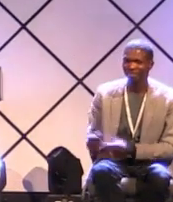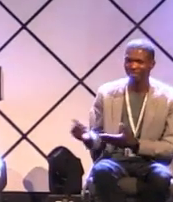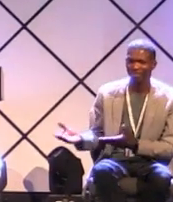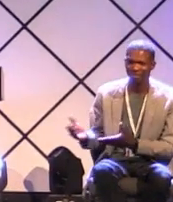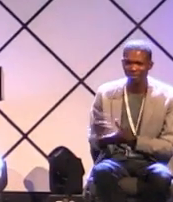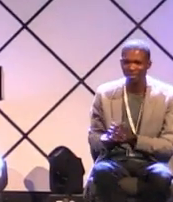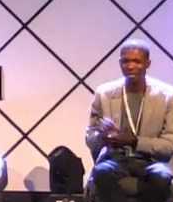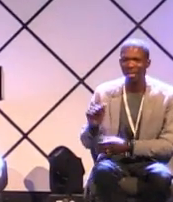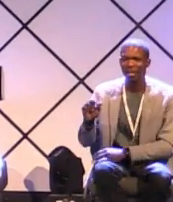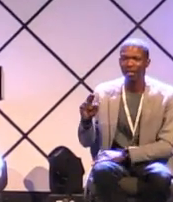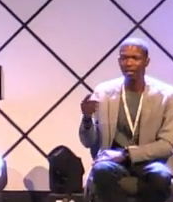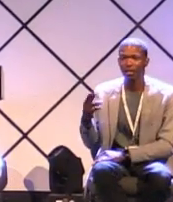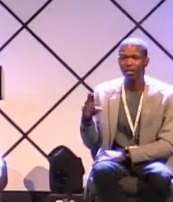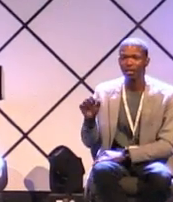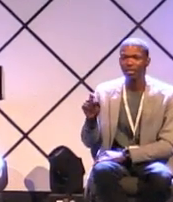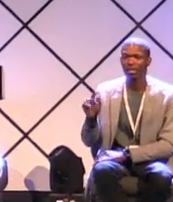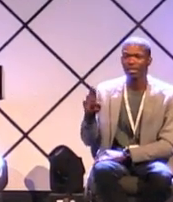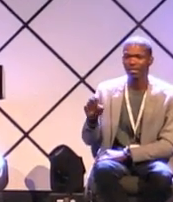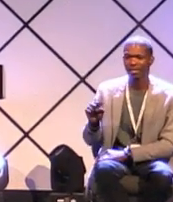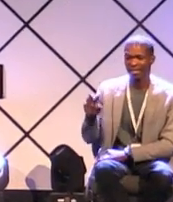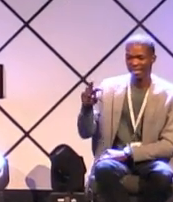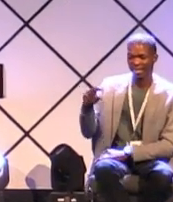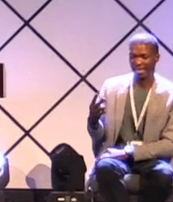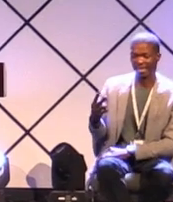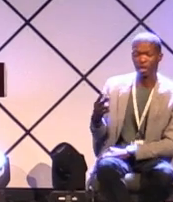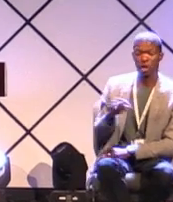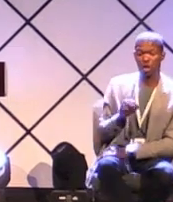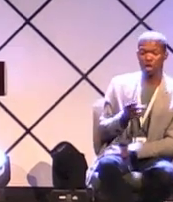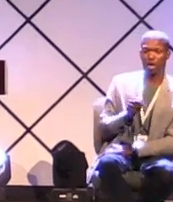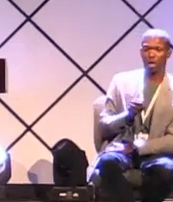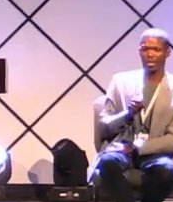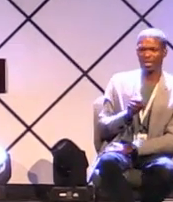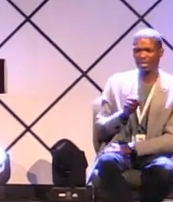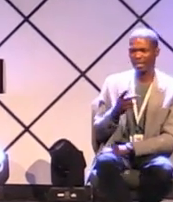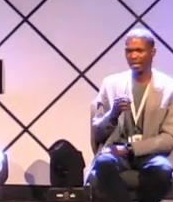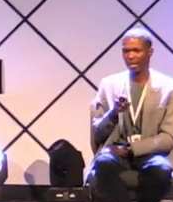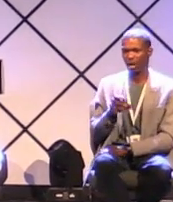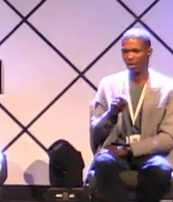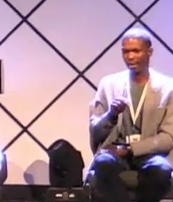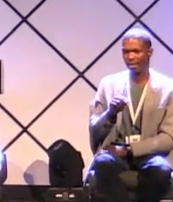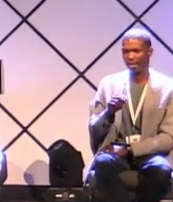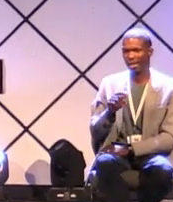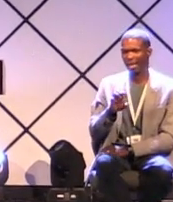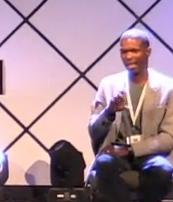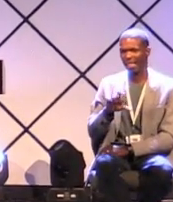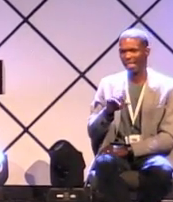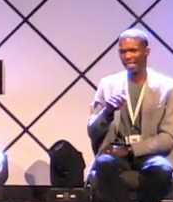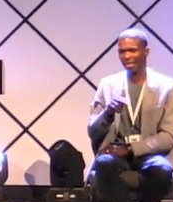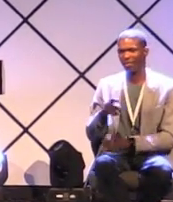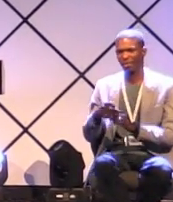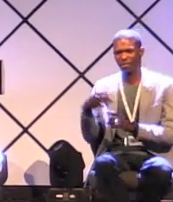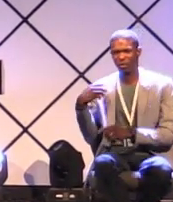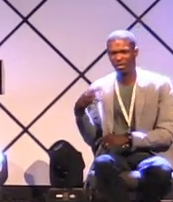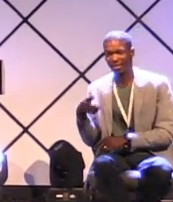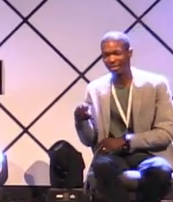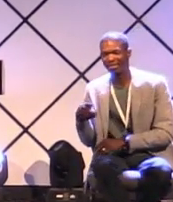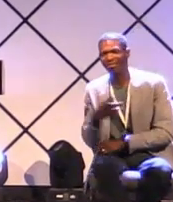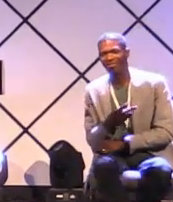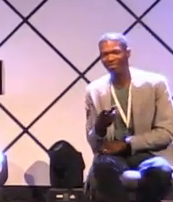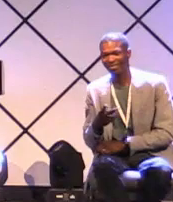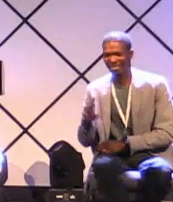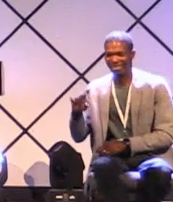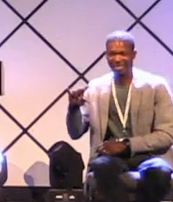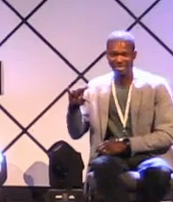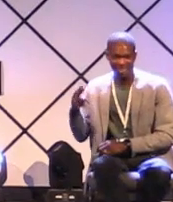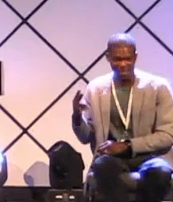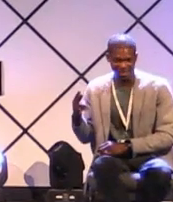This is Augustus II, raised by John and Karen Elliott and Pete Allen of Everett, Washington. John and Karen's seventh